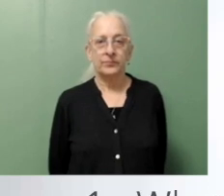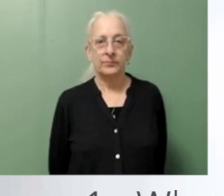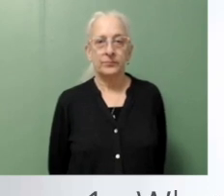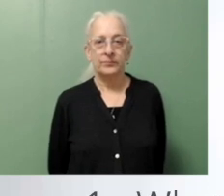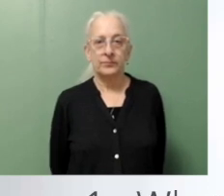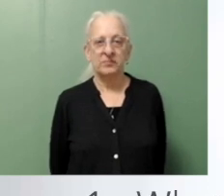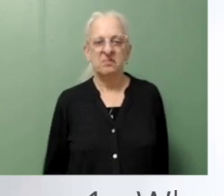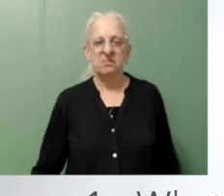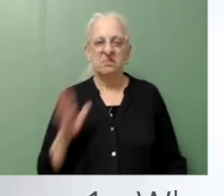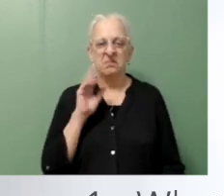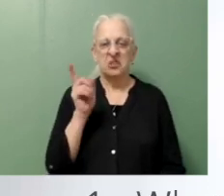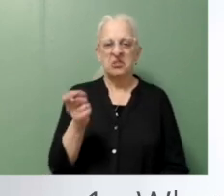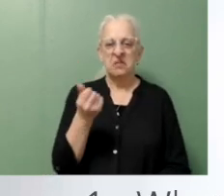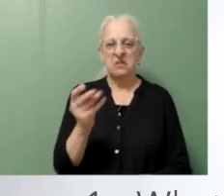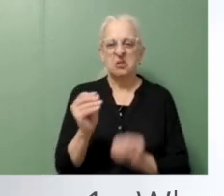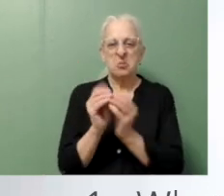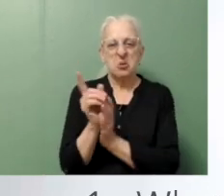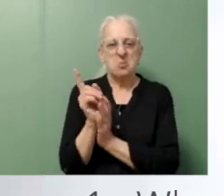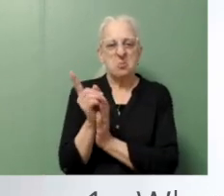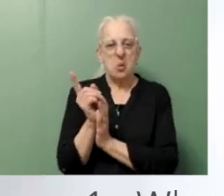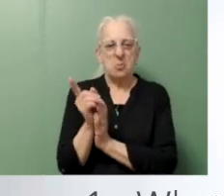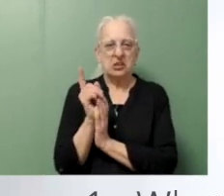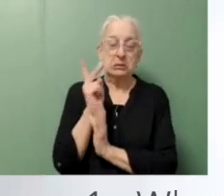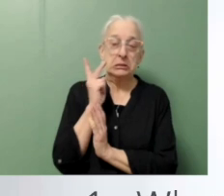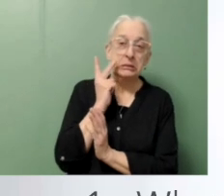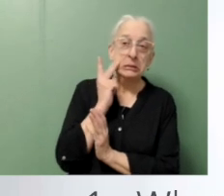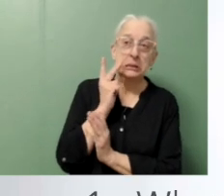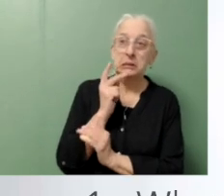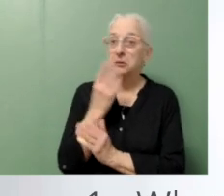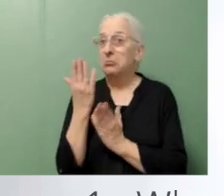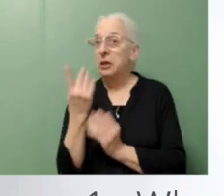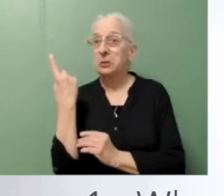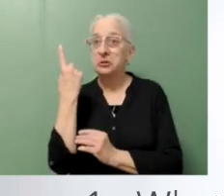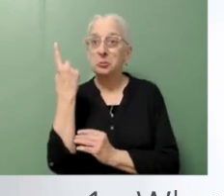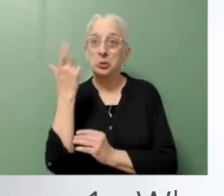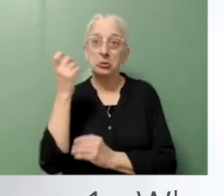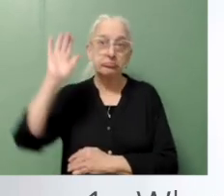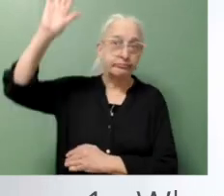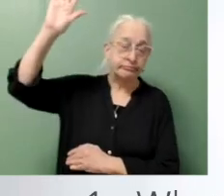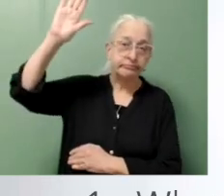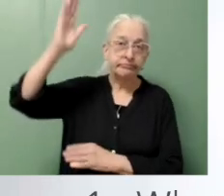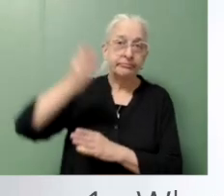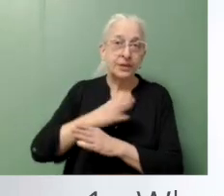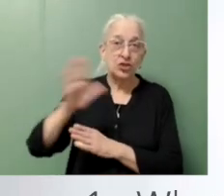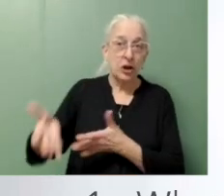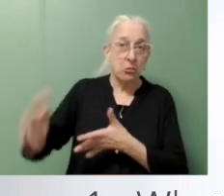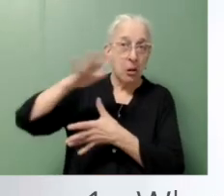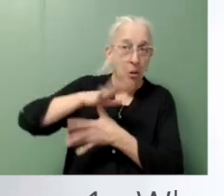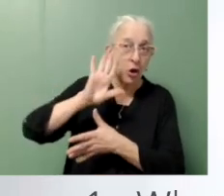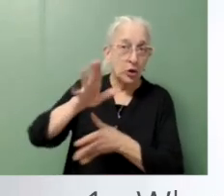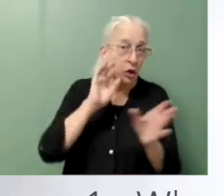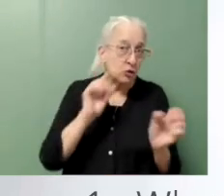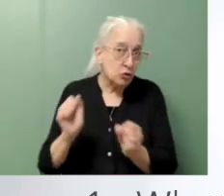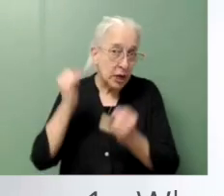I'm going to give a few more moments just to see if anyone would like to share what priorities and strategies